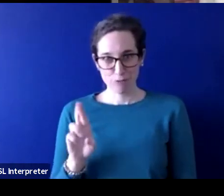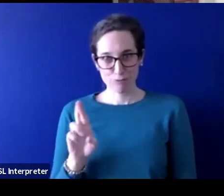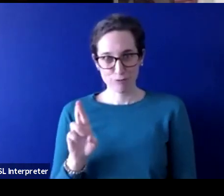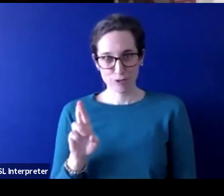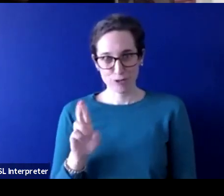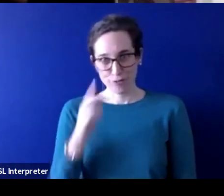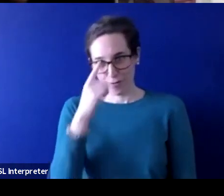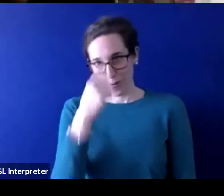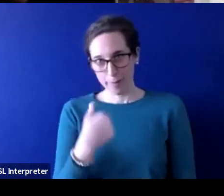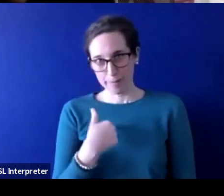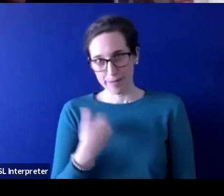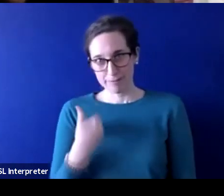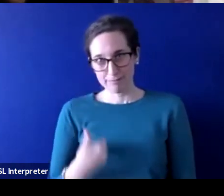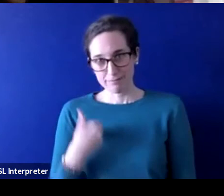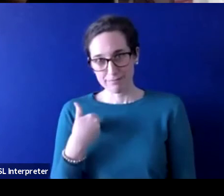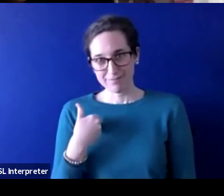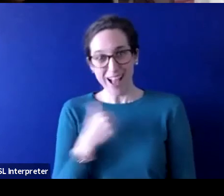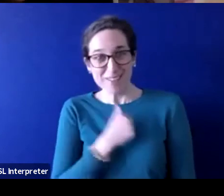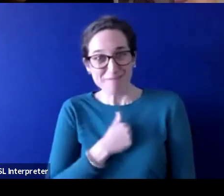For me, I feel like, I'm sorry, Tyler.